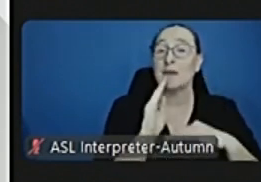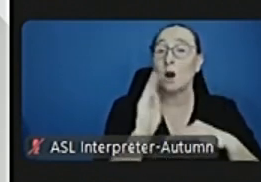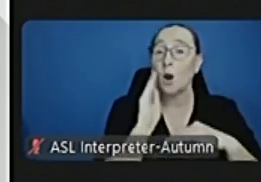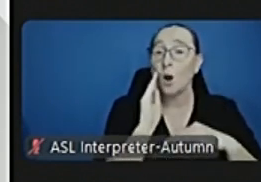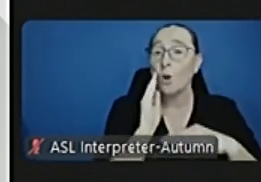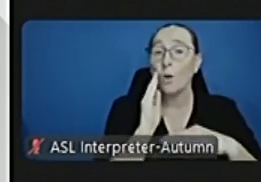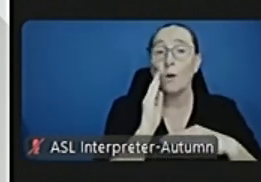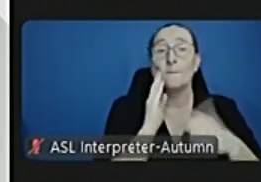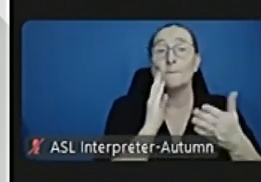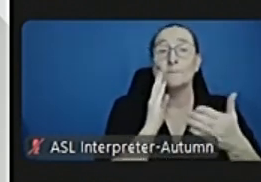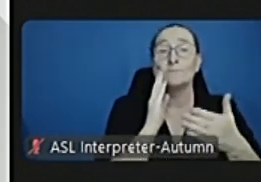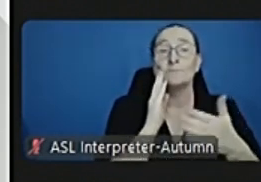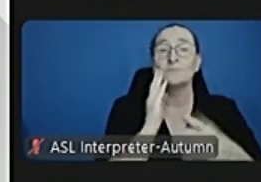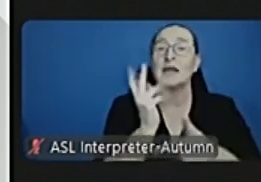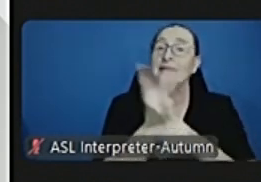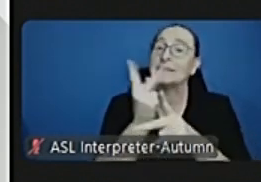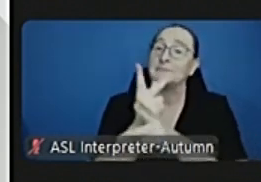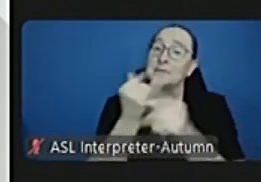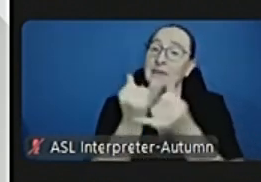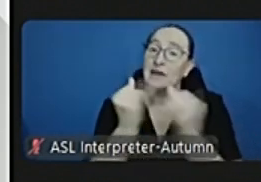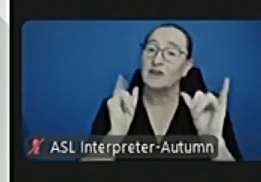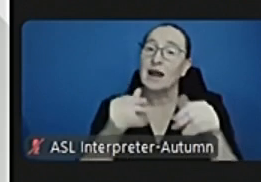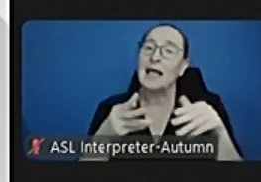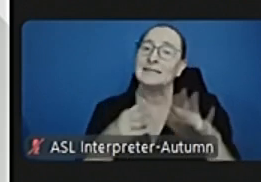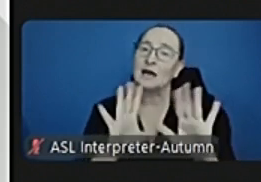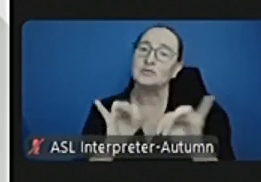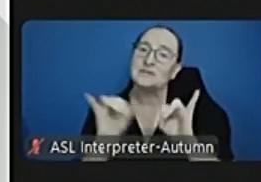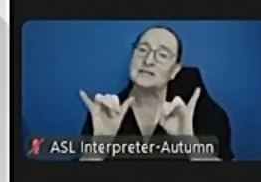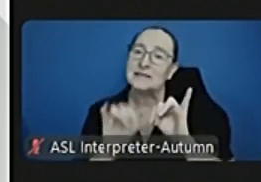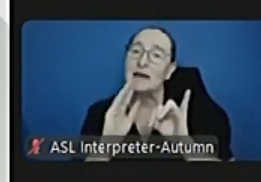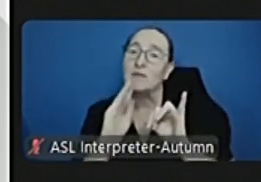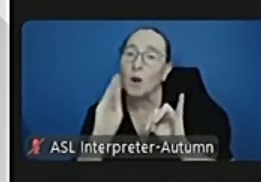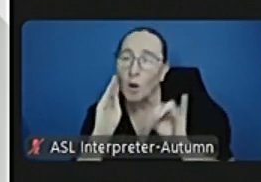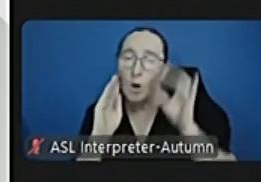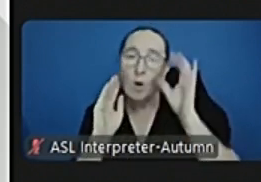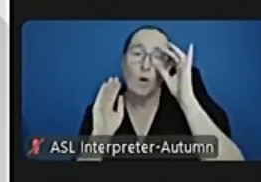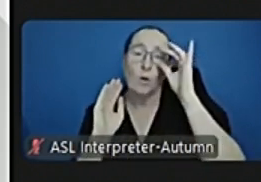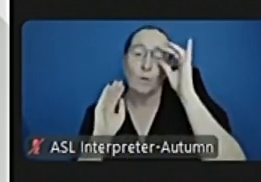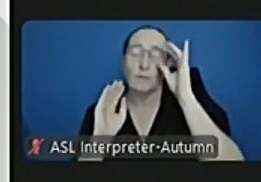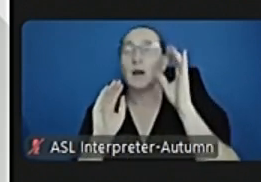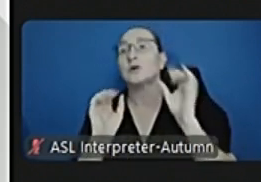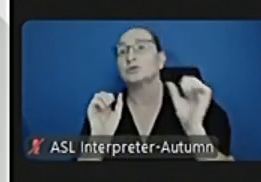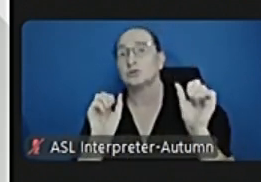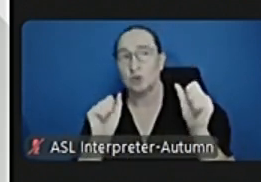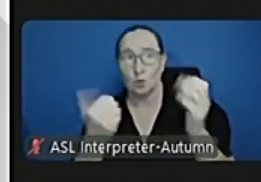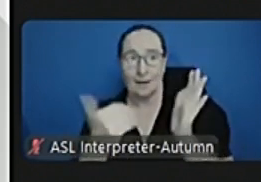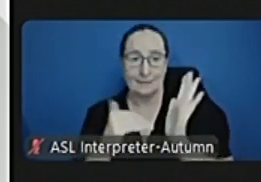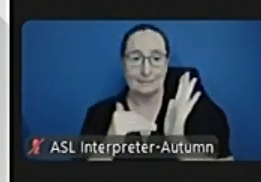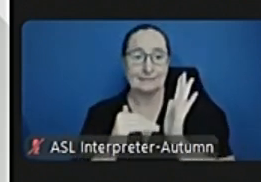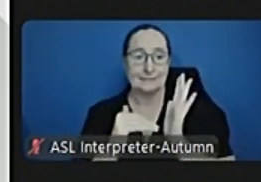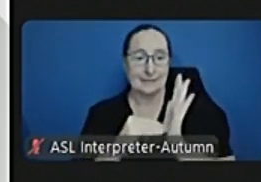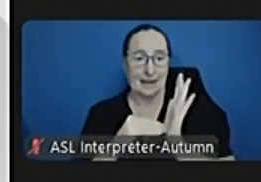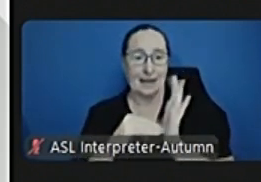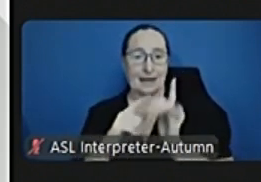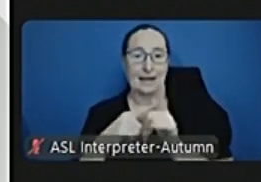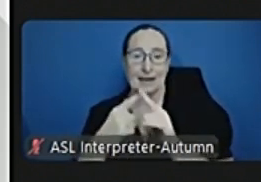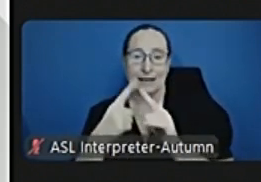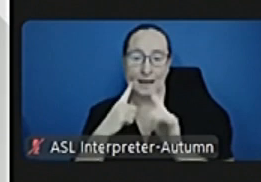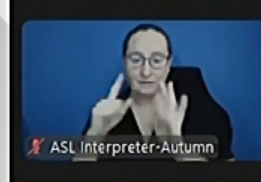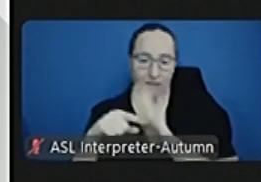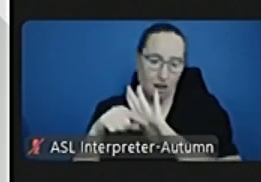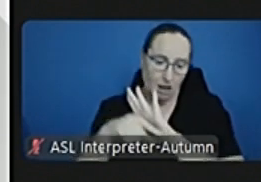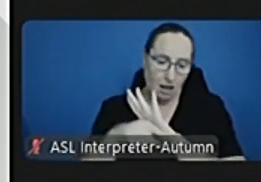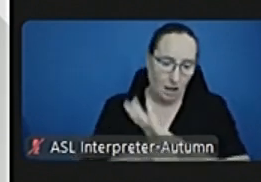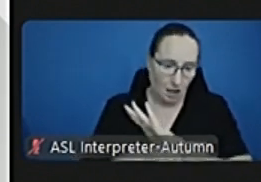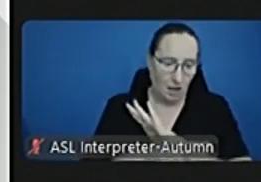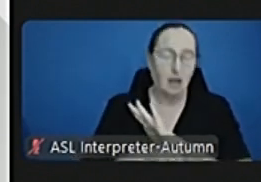Keeps the them outside independent. world that allows them to stay in their home. Yeah. So again, kind of a rabbit hole, but to the whole concept, we have